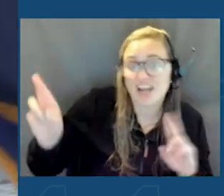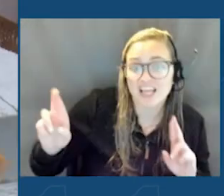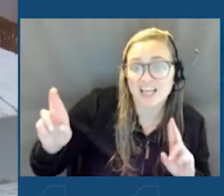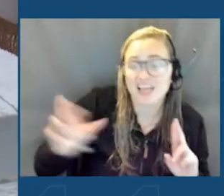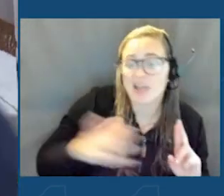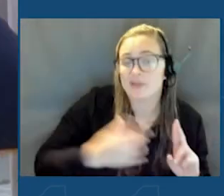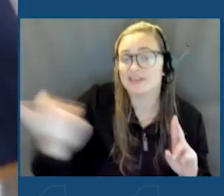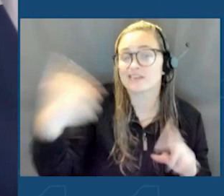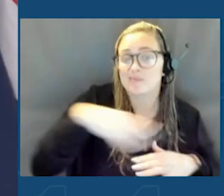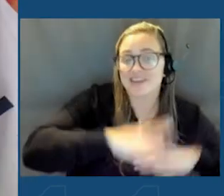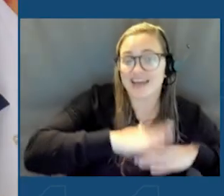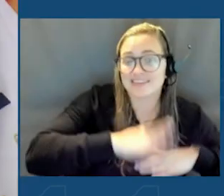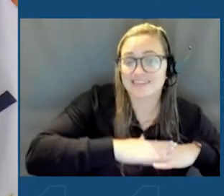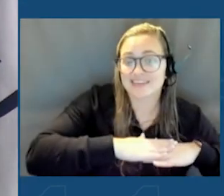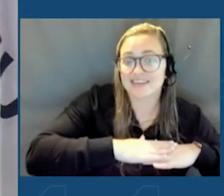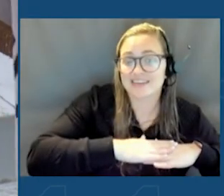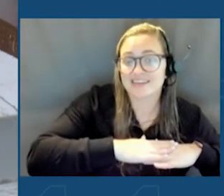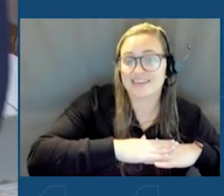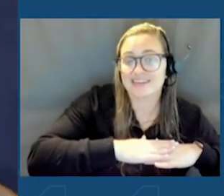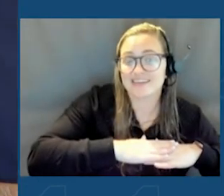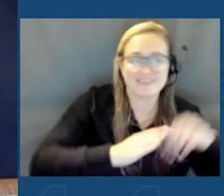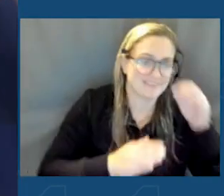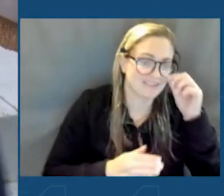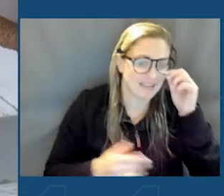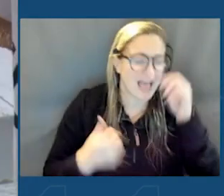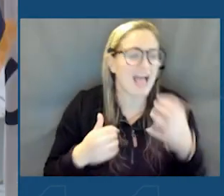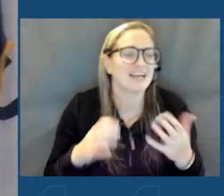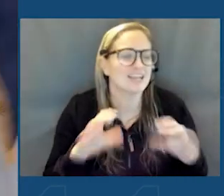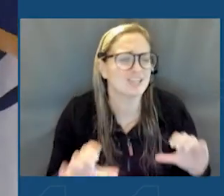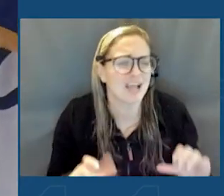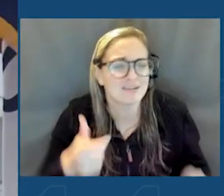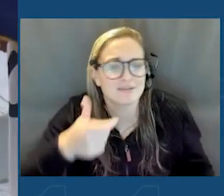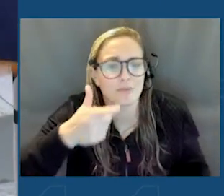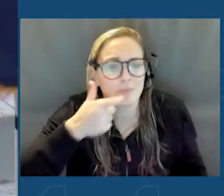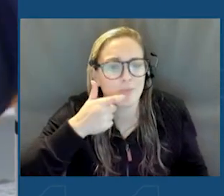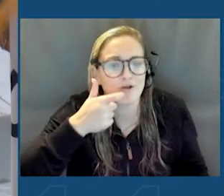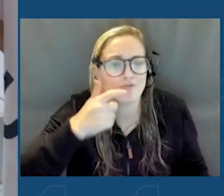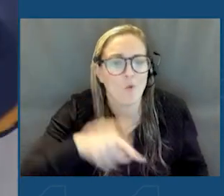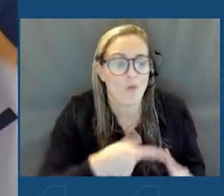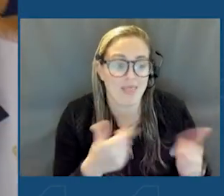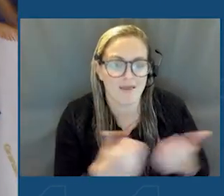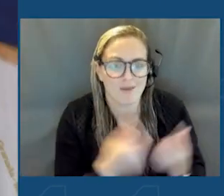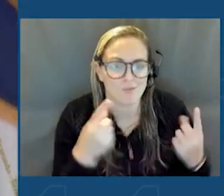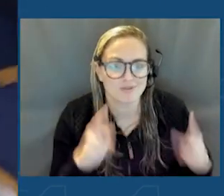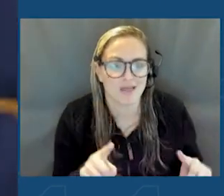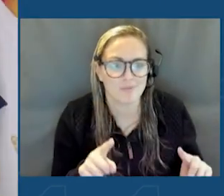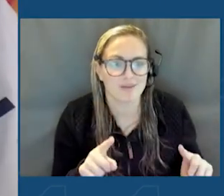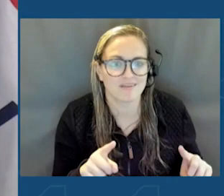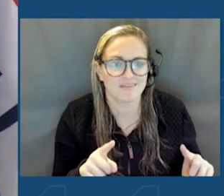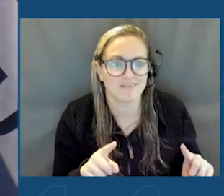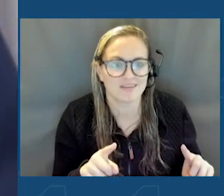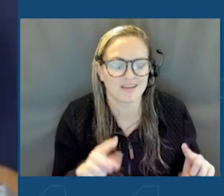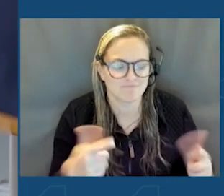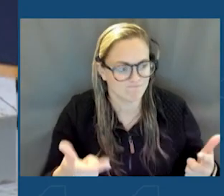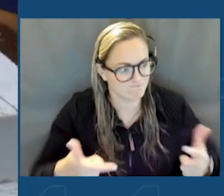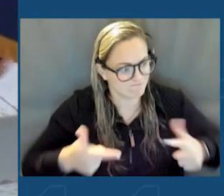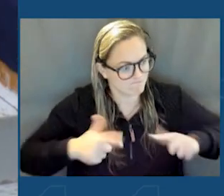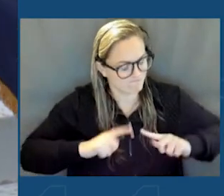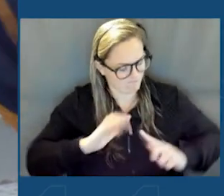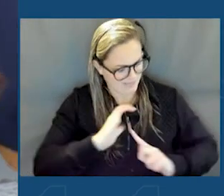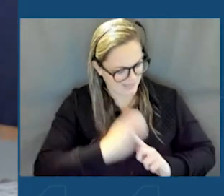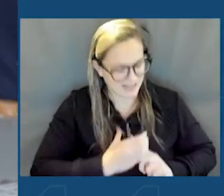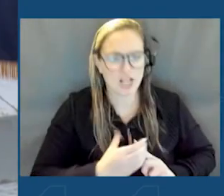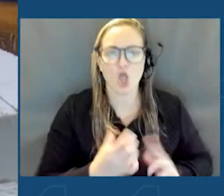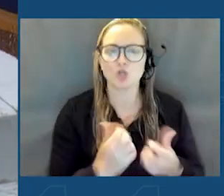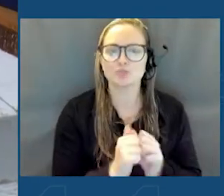front desk. I had a chance because I had a microphone when that game was going on. I turned myself into a sports announcer. I gave